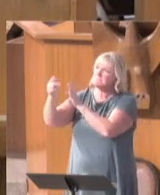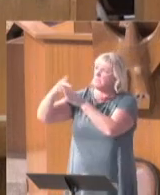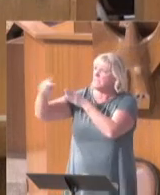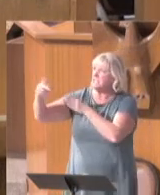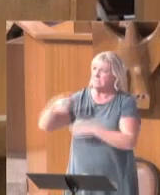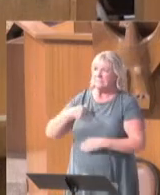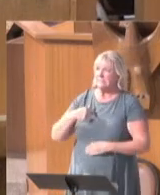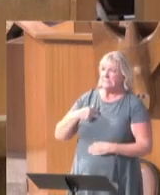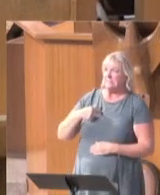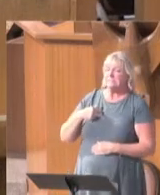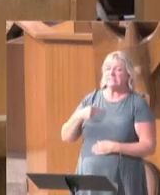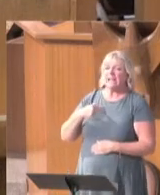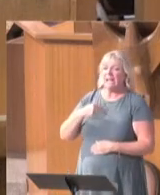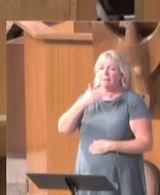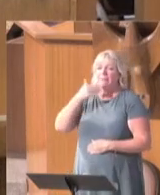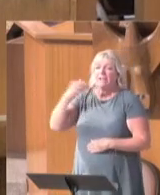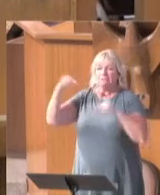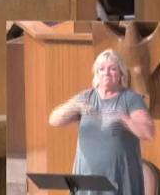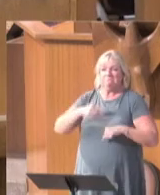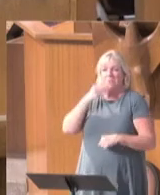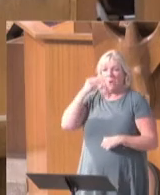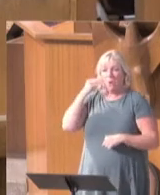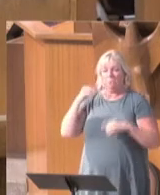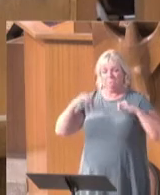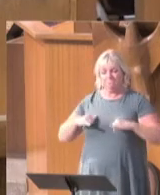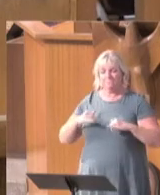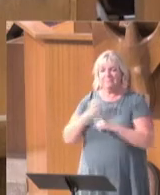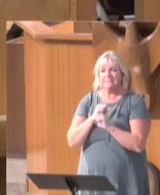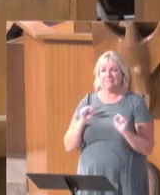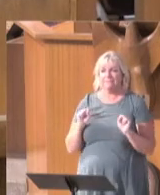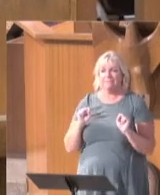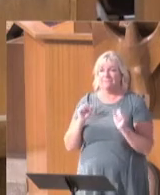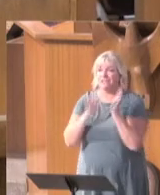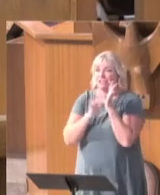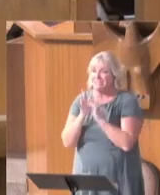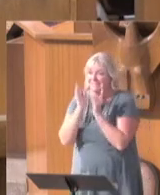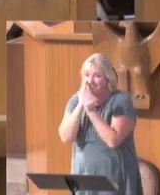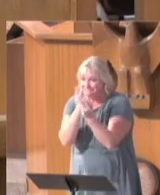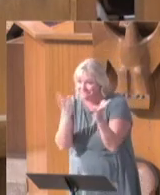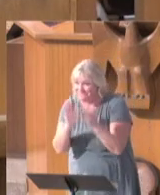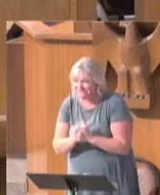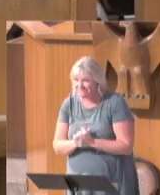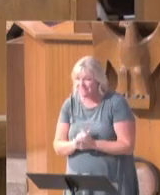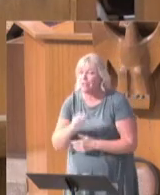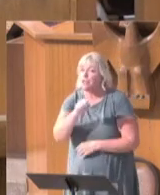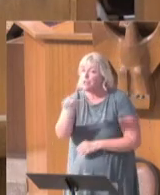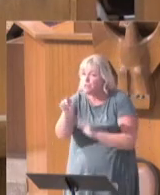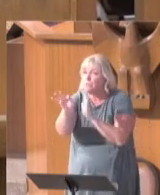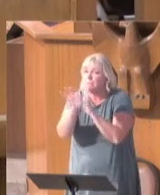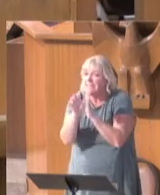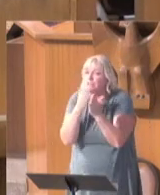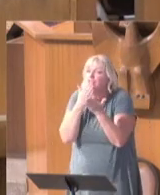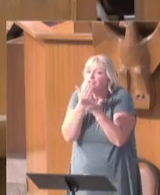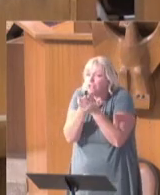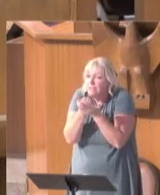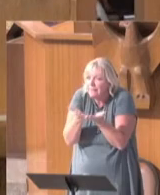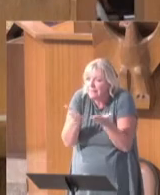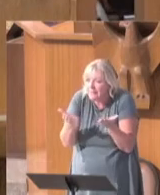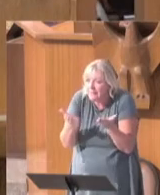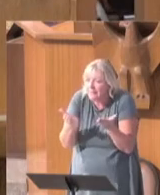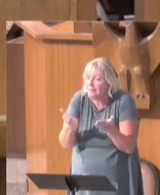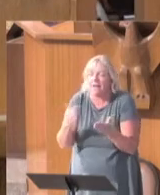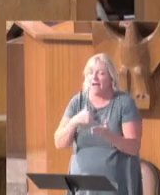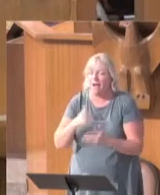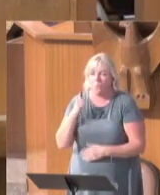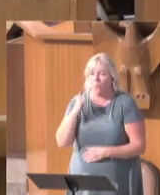just go home and play it safer. And to you, Jesus says, you have chosen this good portion, and it